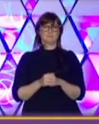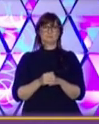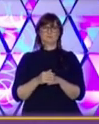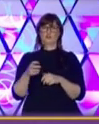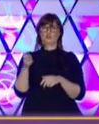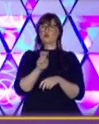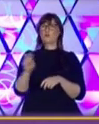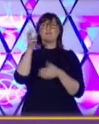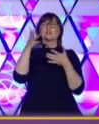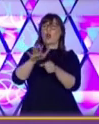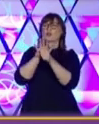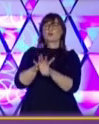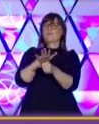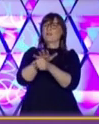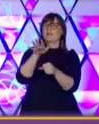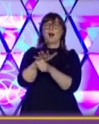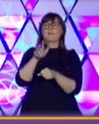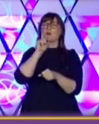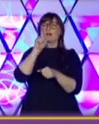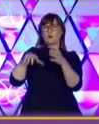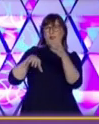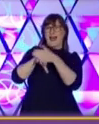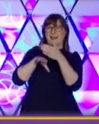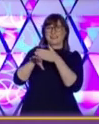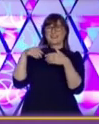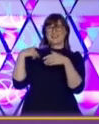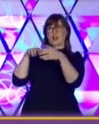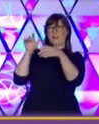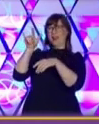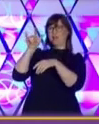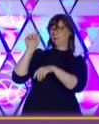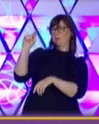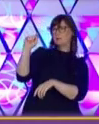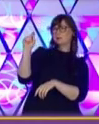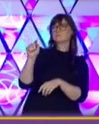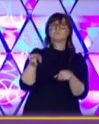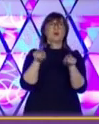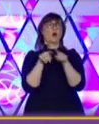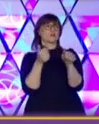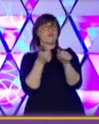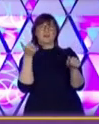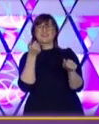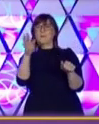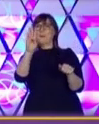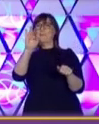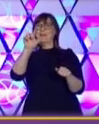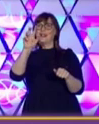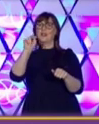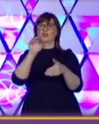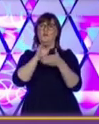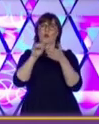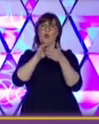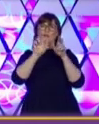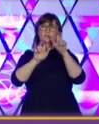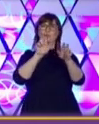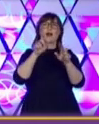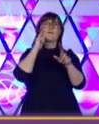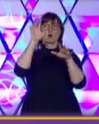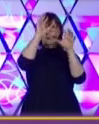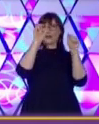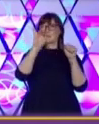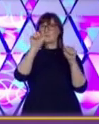whether you'll be able to access an onboard restroom. We have also awarded billions of dollars through President Biden's infrastructure